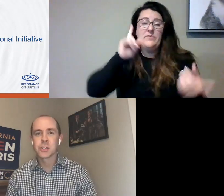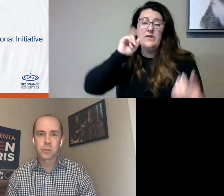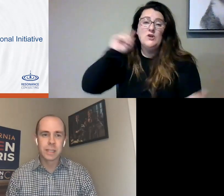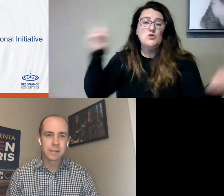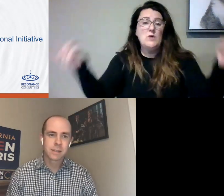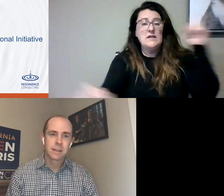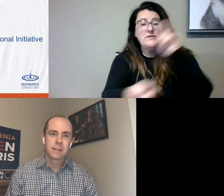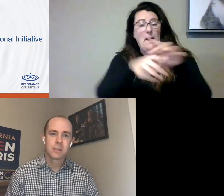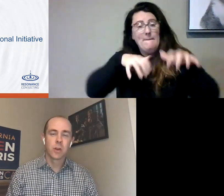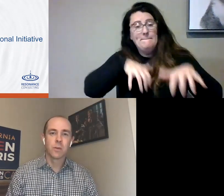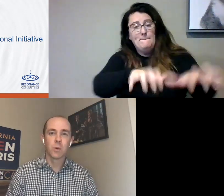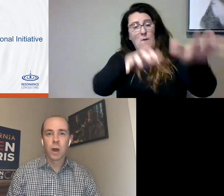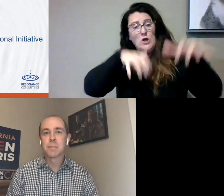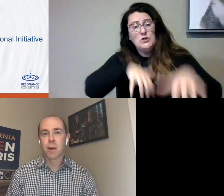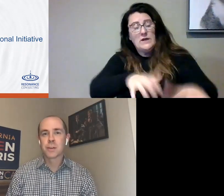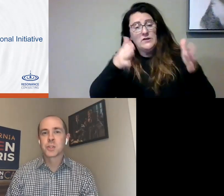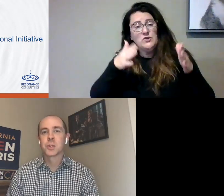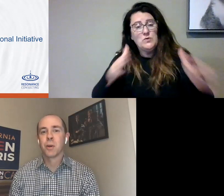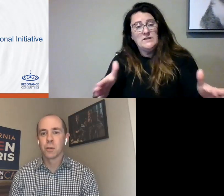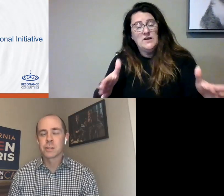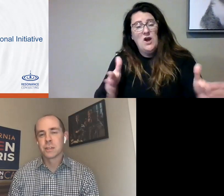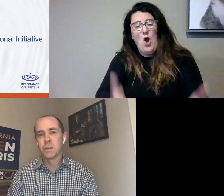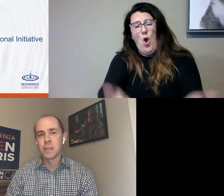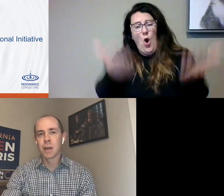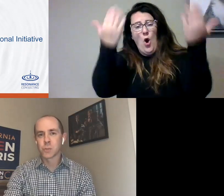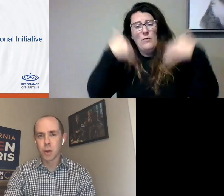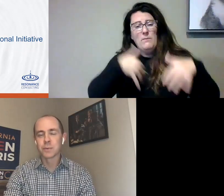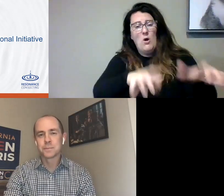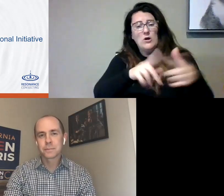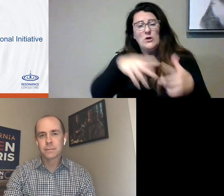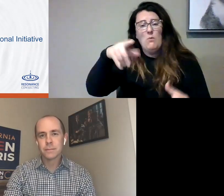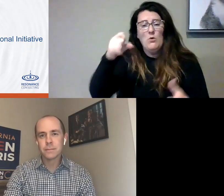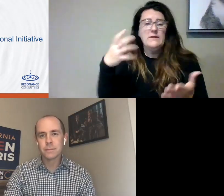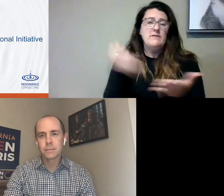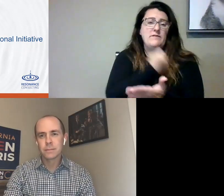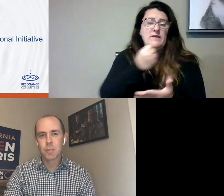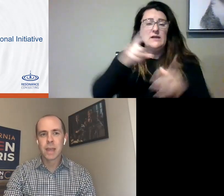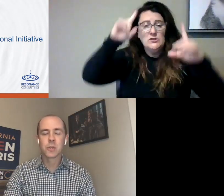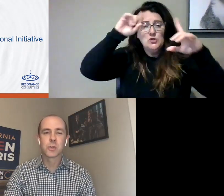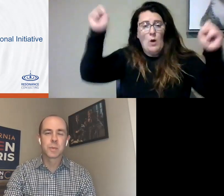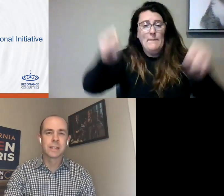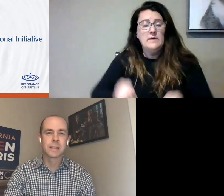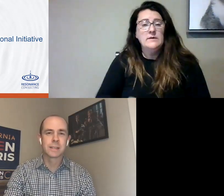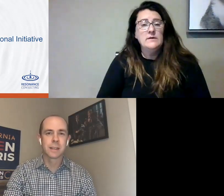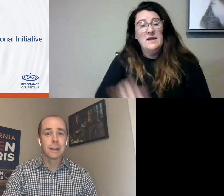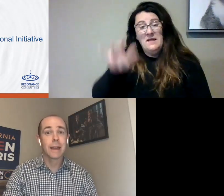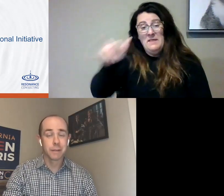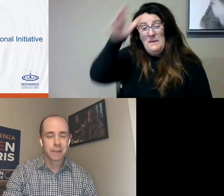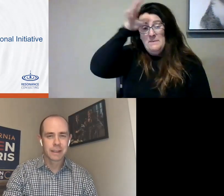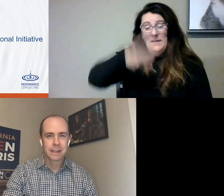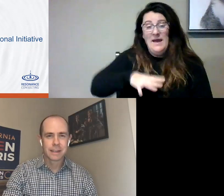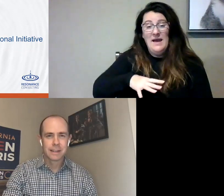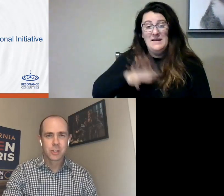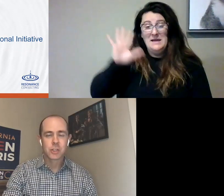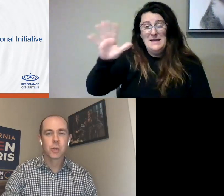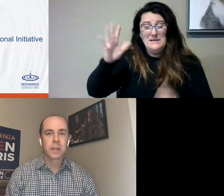our marching in the streets to an overwhelming march to the polls to defeat Donald Trump, a man who spent his